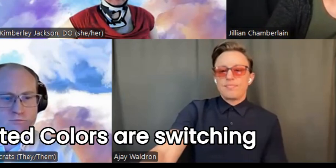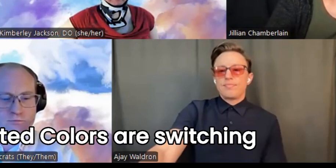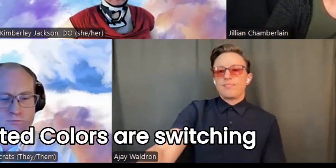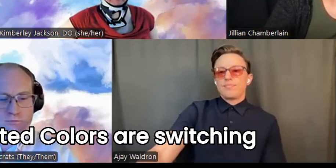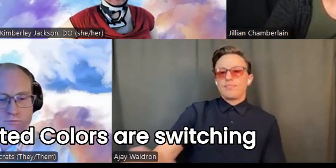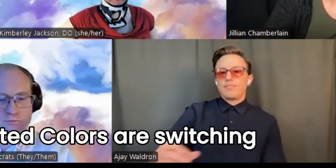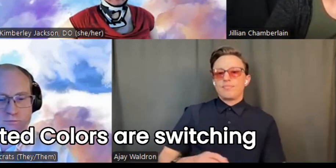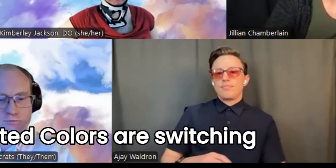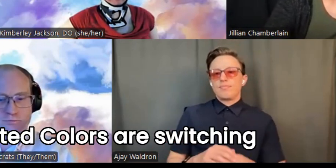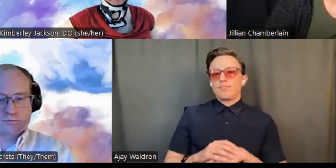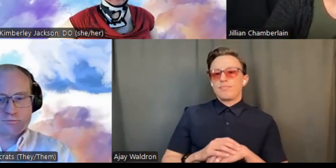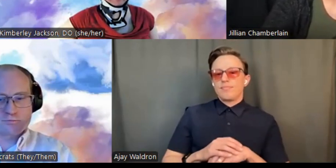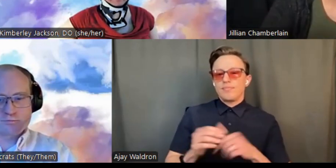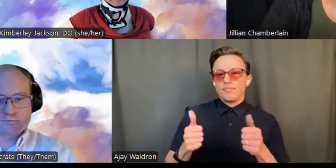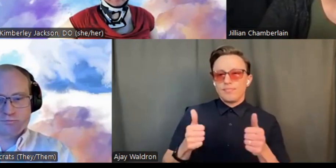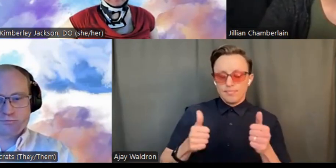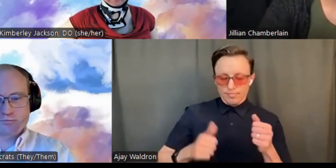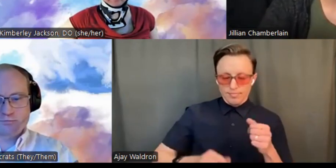You're muted. Interpreters are switching.